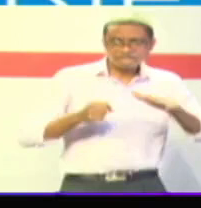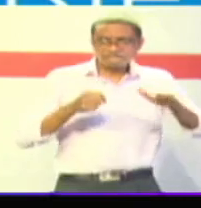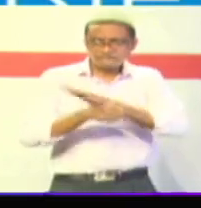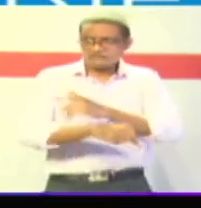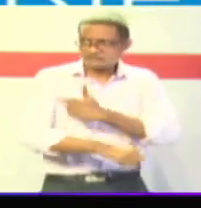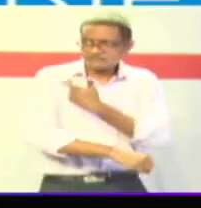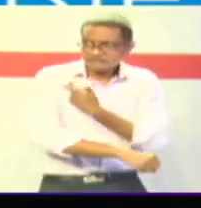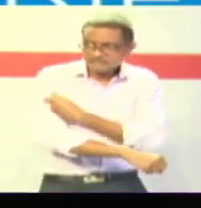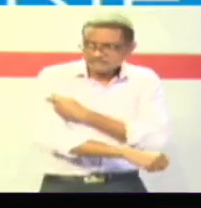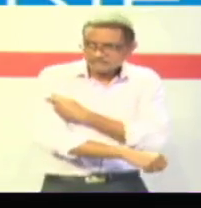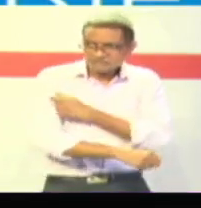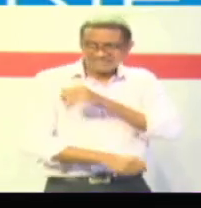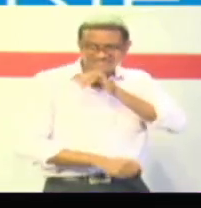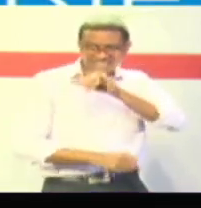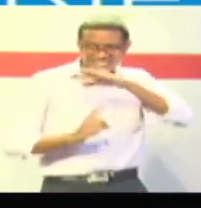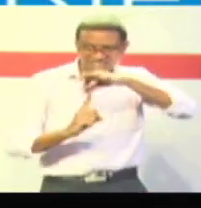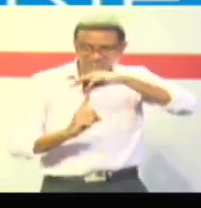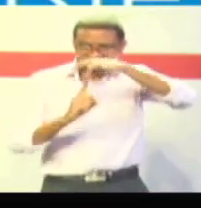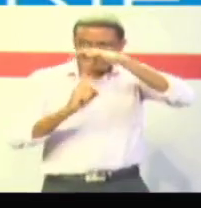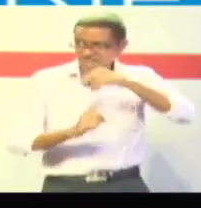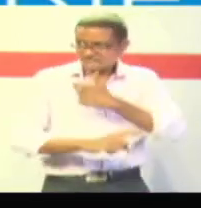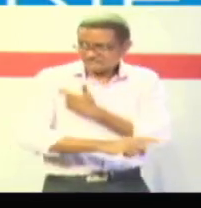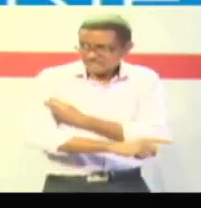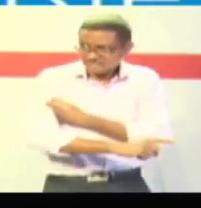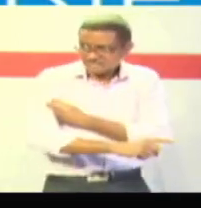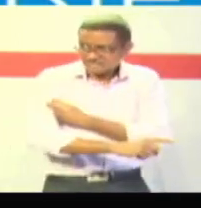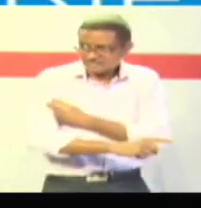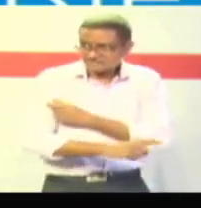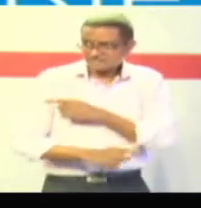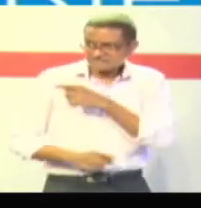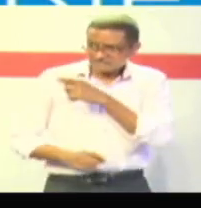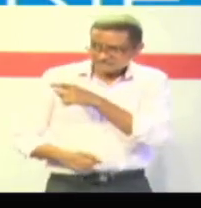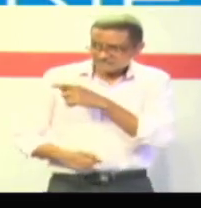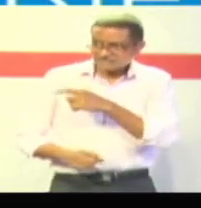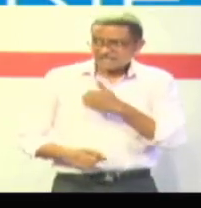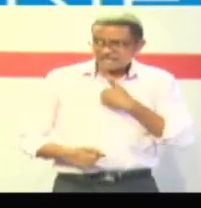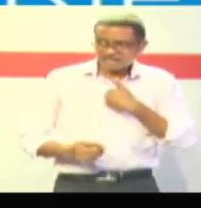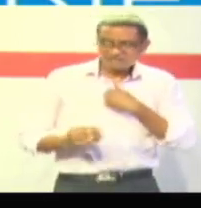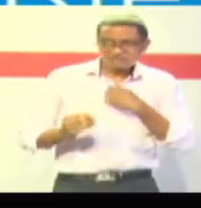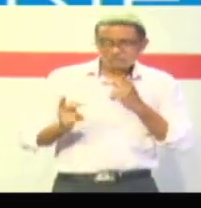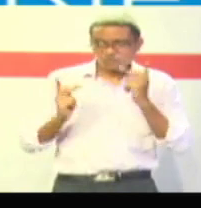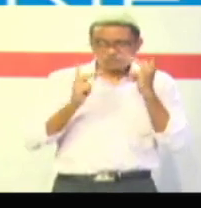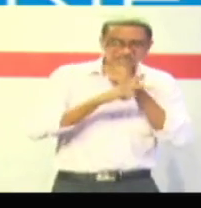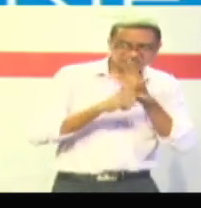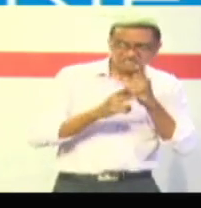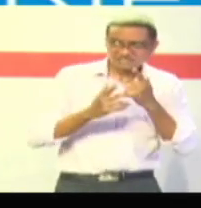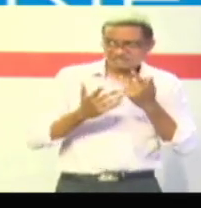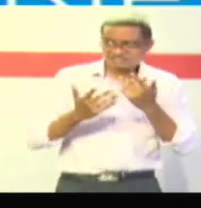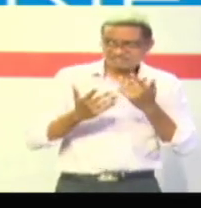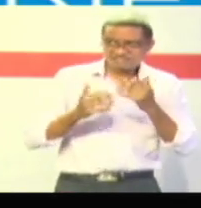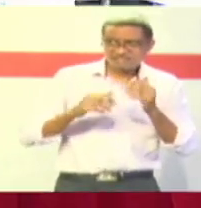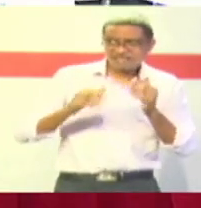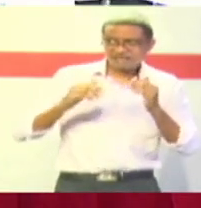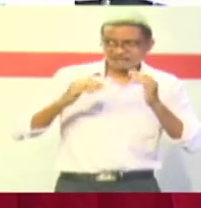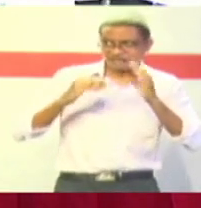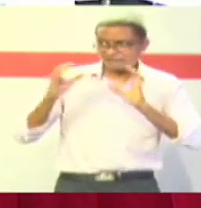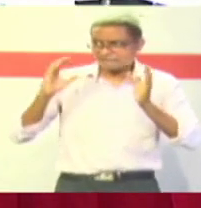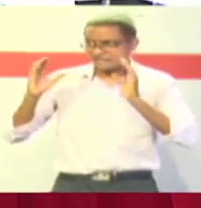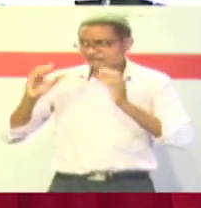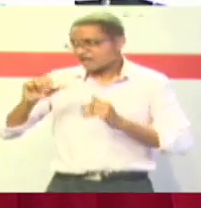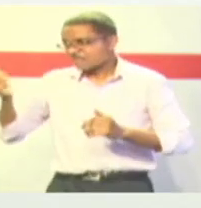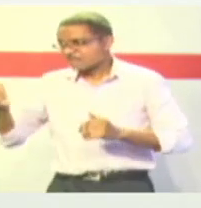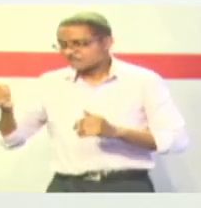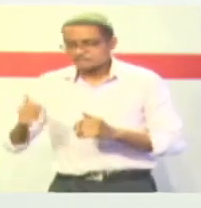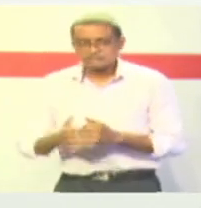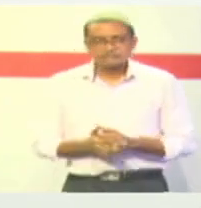one particular vaccine, you're having breakthrough cases than others? Thank you. I